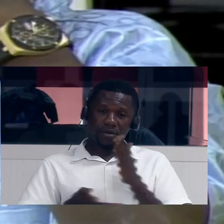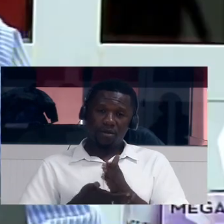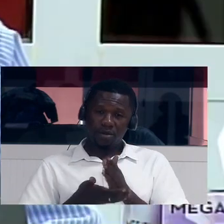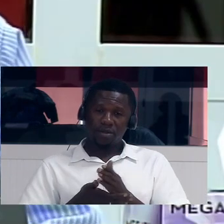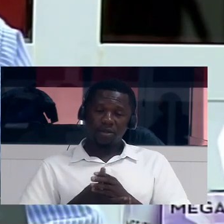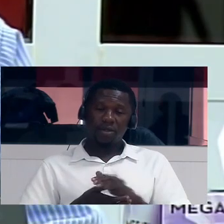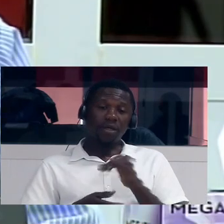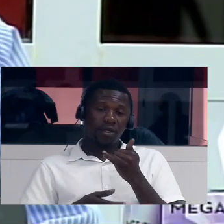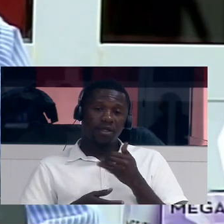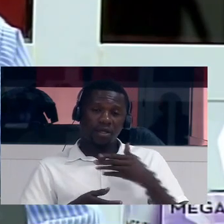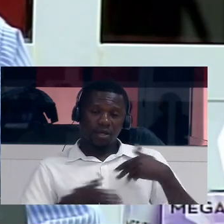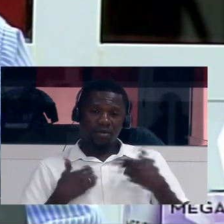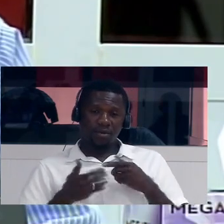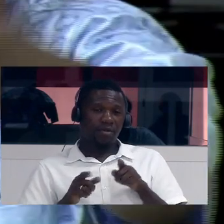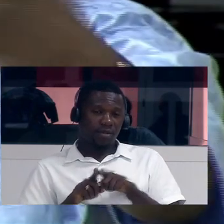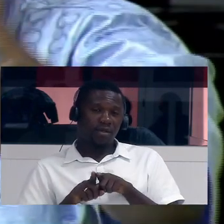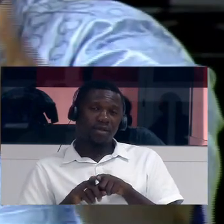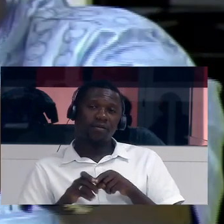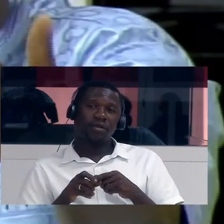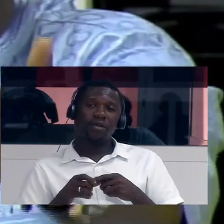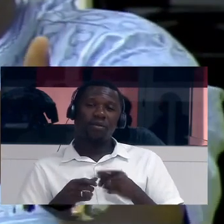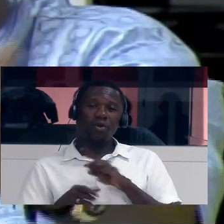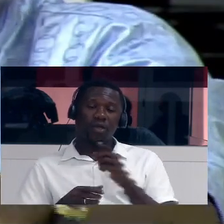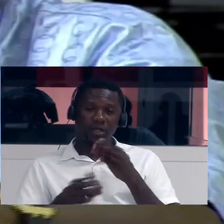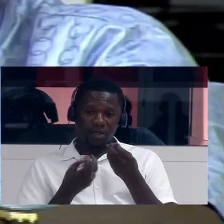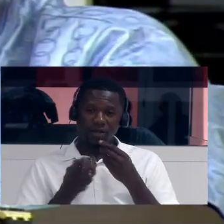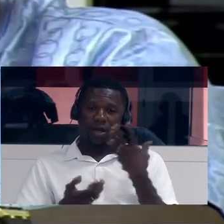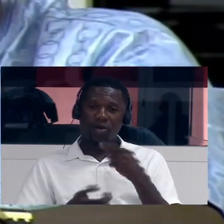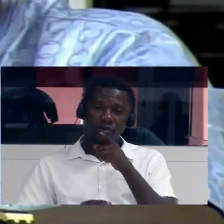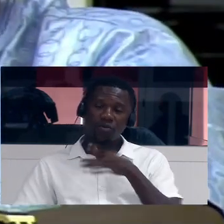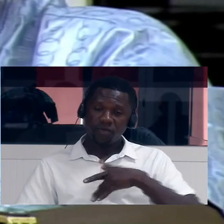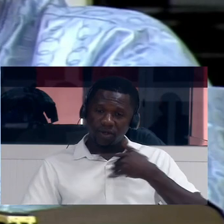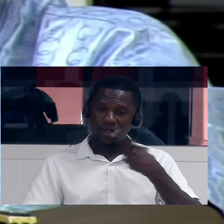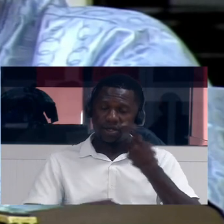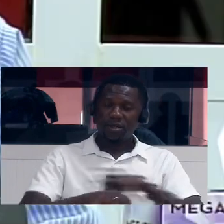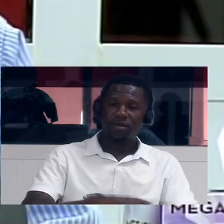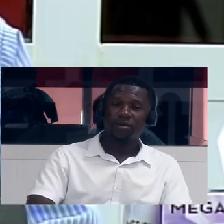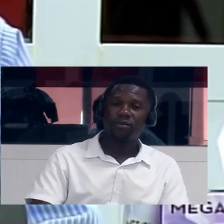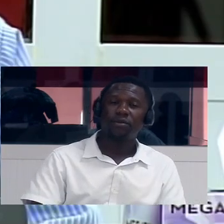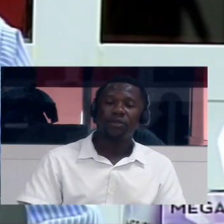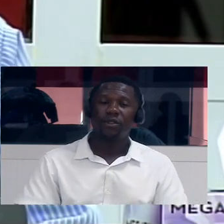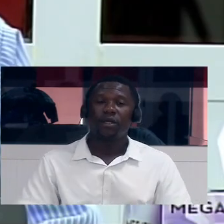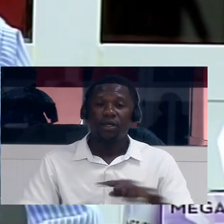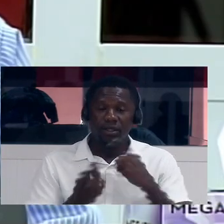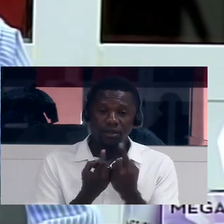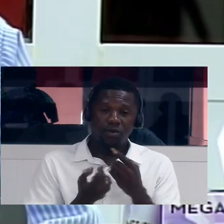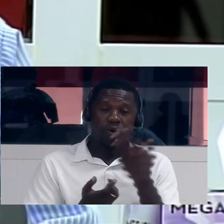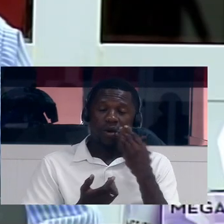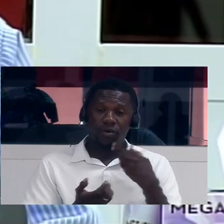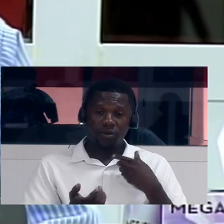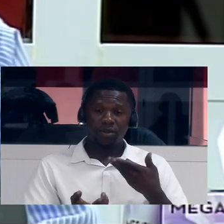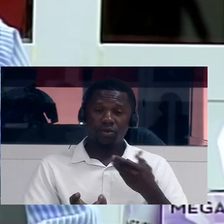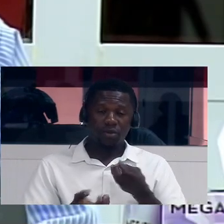relative. but you can tell us how you felt at the time. The thing is, when I was told that they were